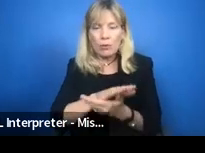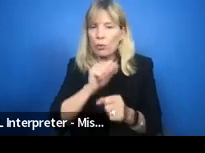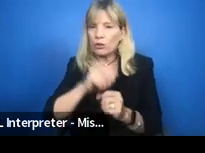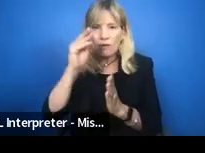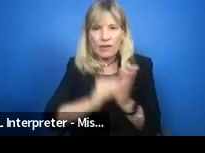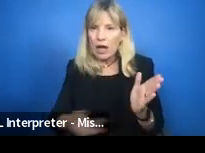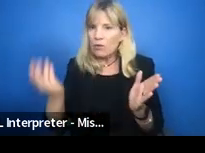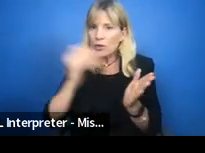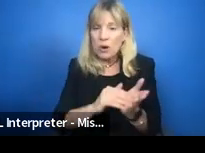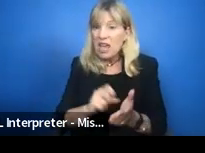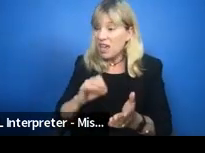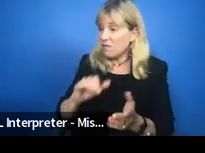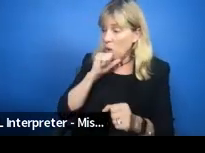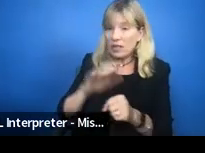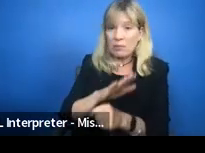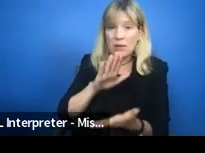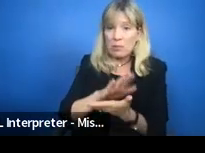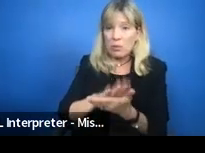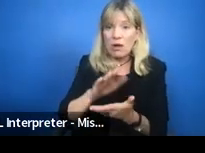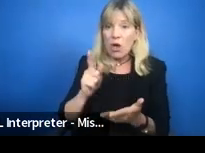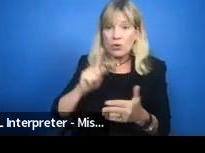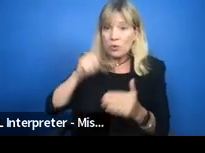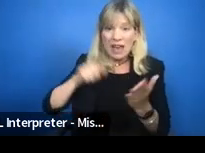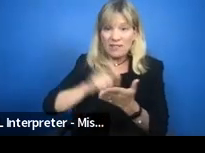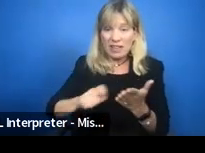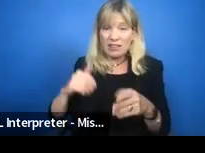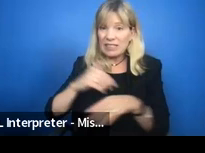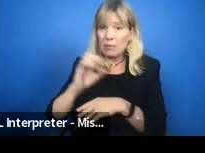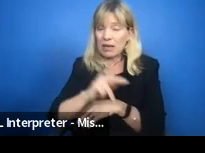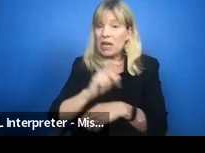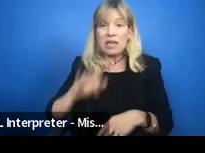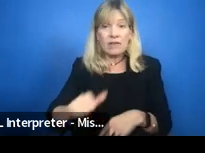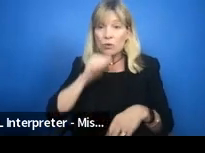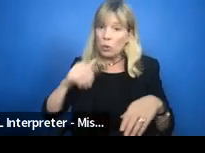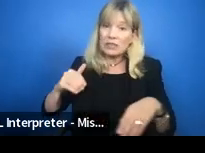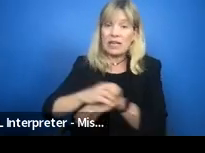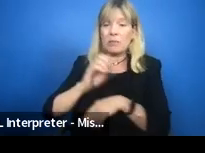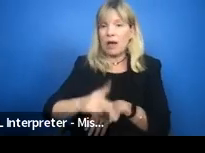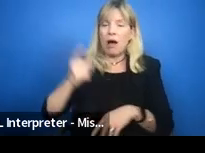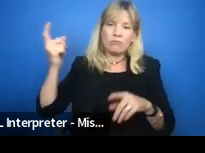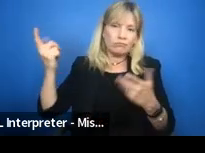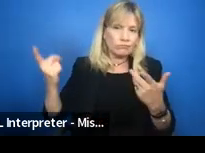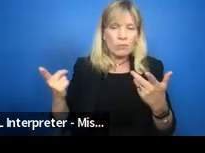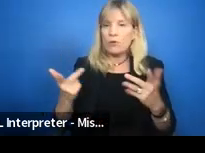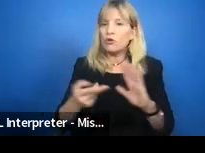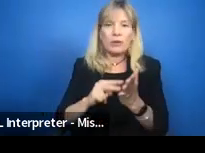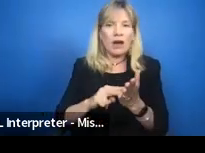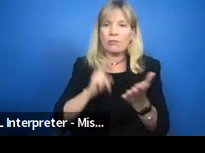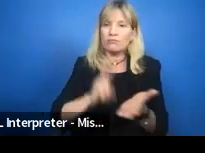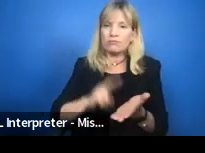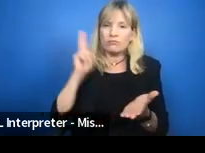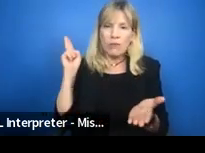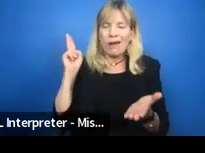don't get the renewal packet, you can't complete it and send it back. If you don't send it back, you become a procedural disenrollment.